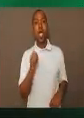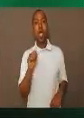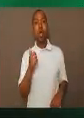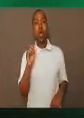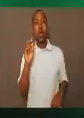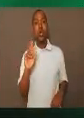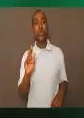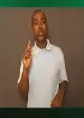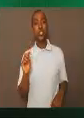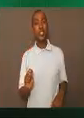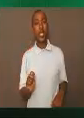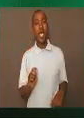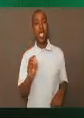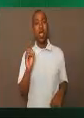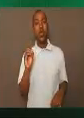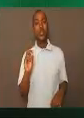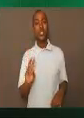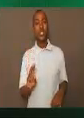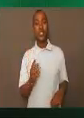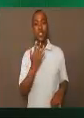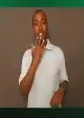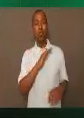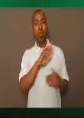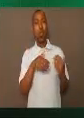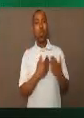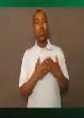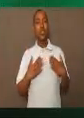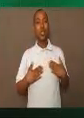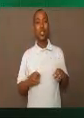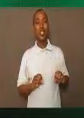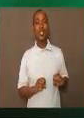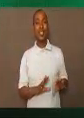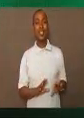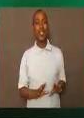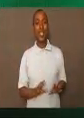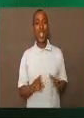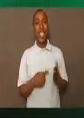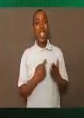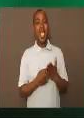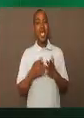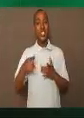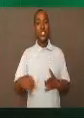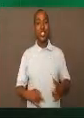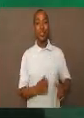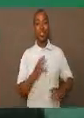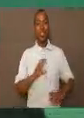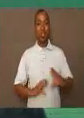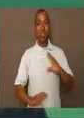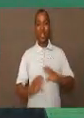blood to all the parts of the body through the systemic circulation.